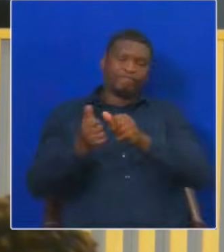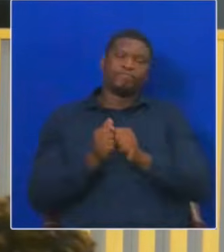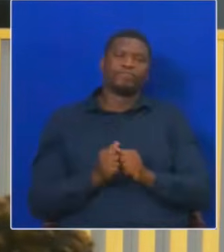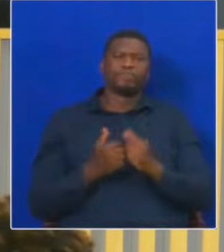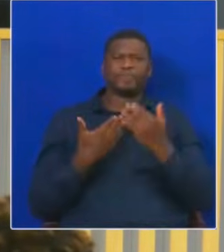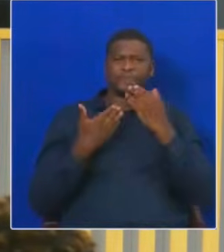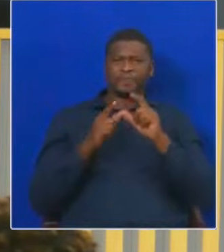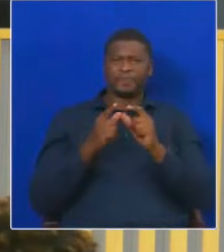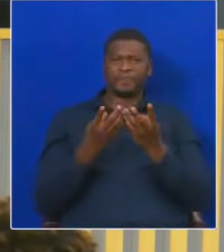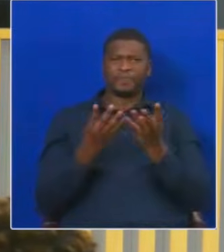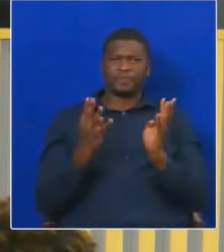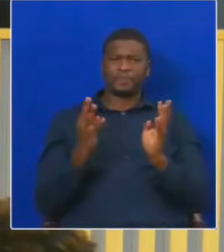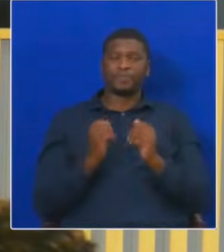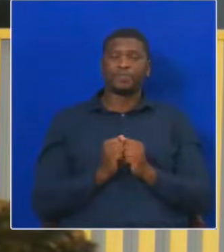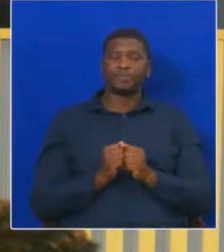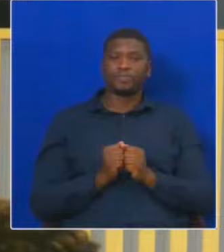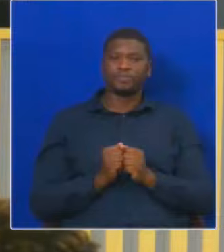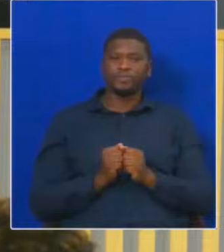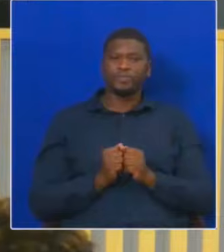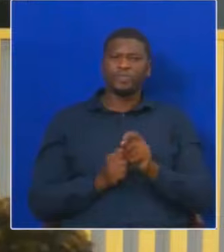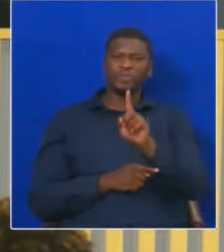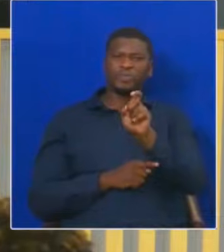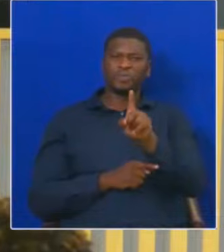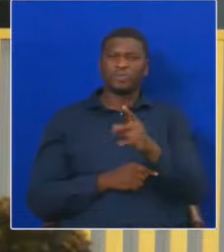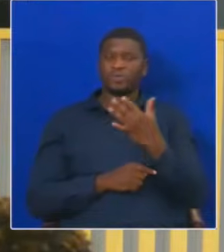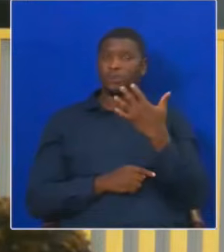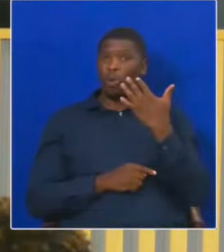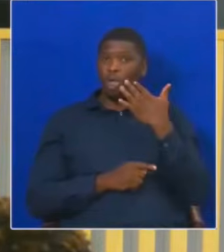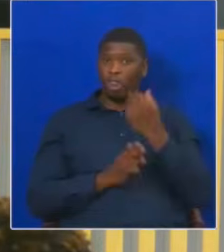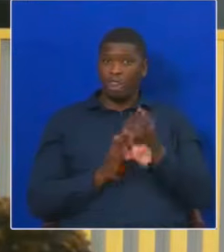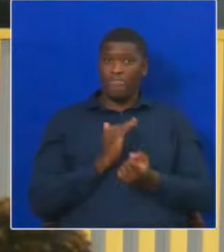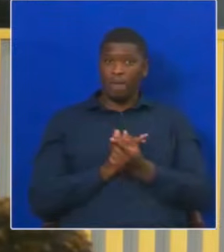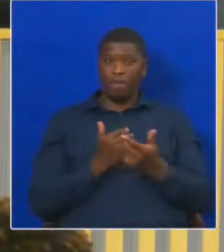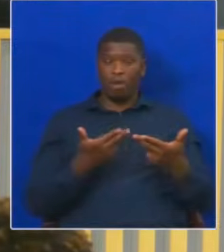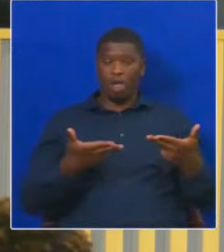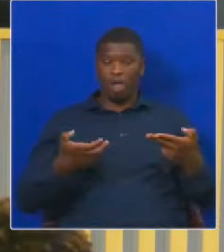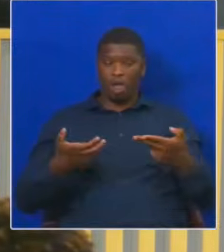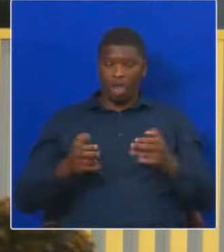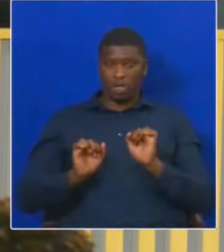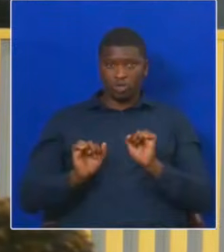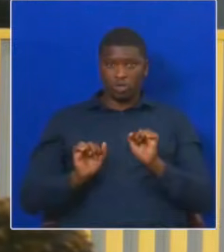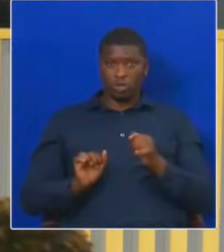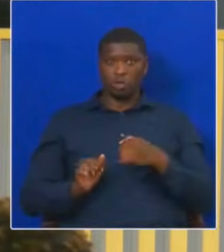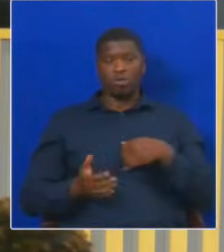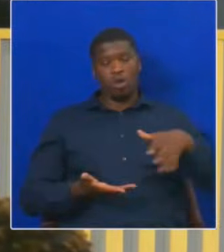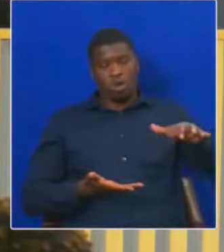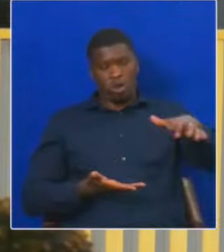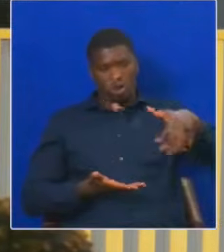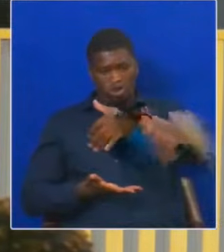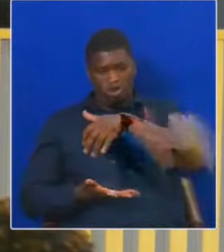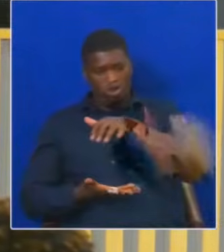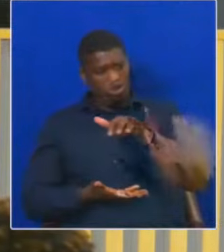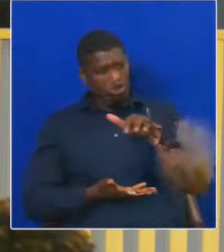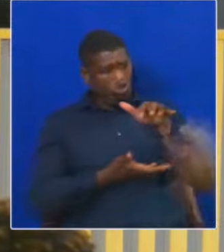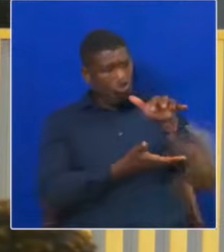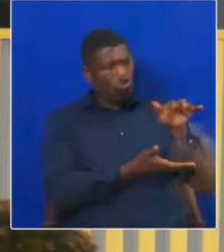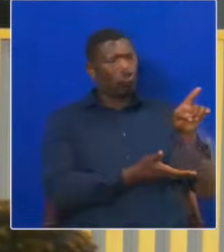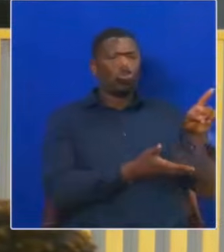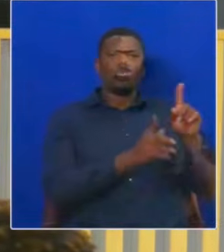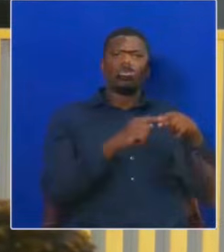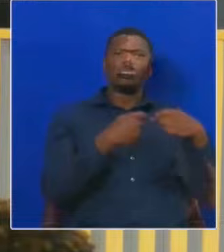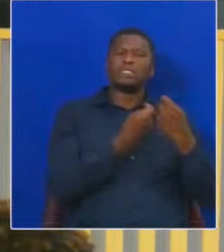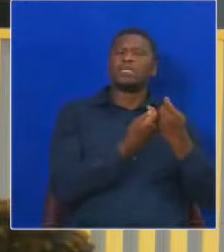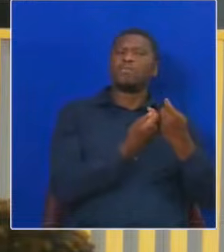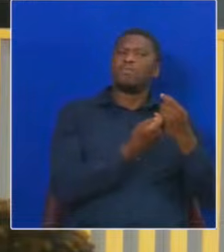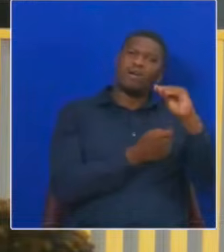such as these are taken for ballistic testing, what are the police looking for? You found them in a safe,